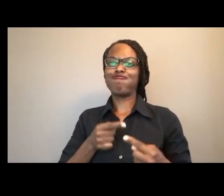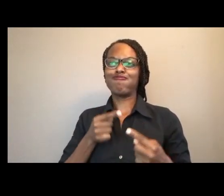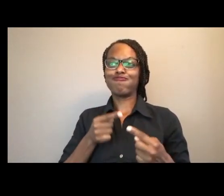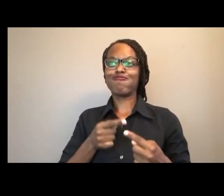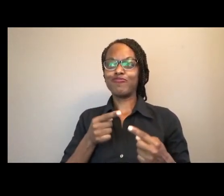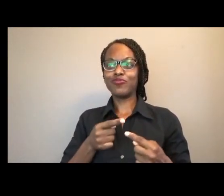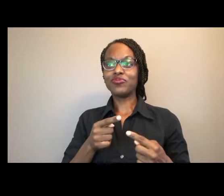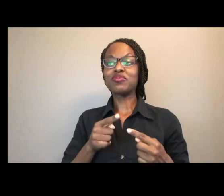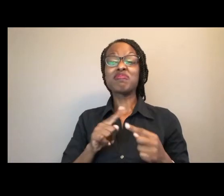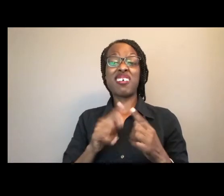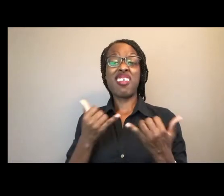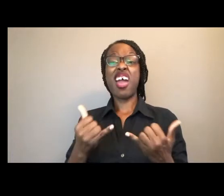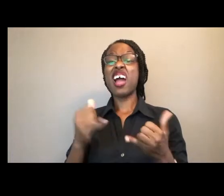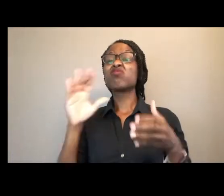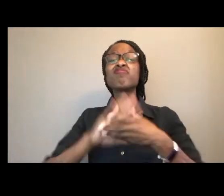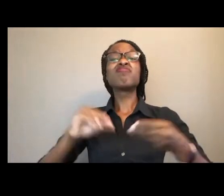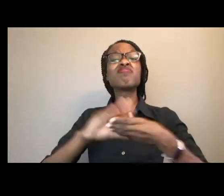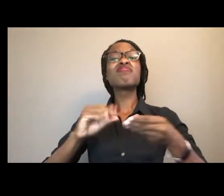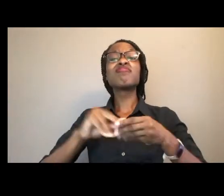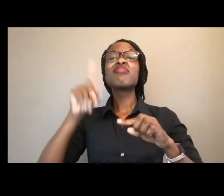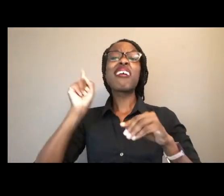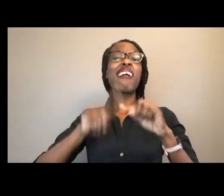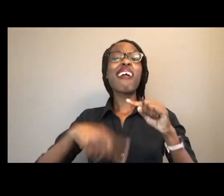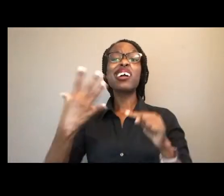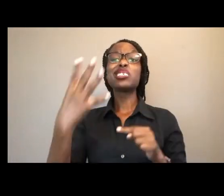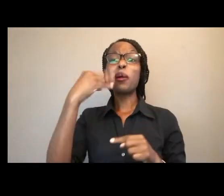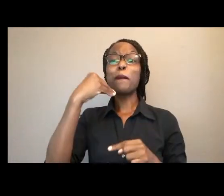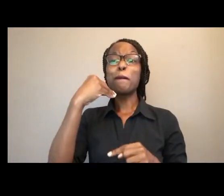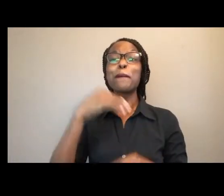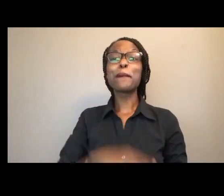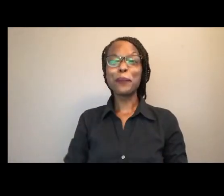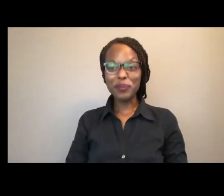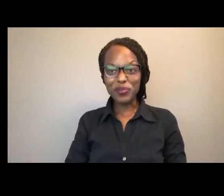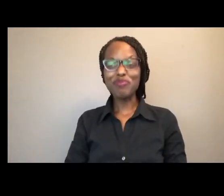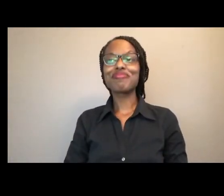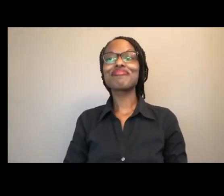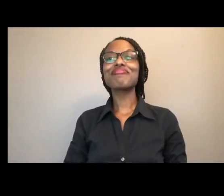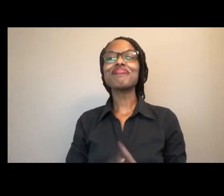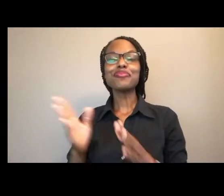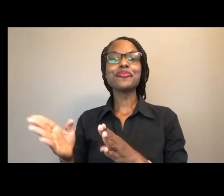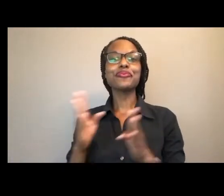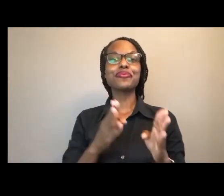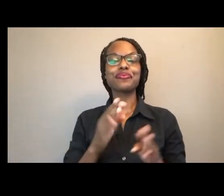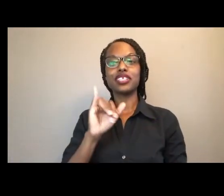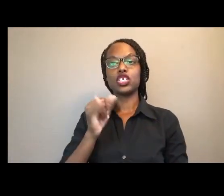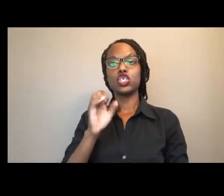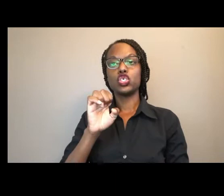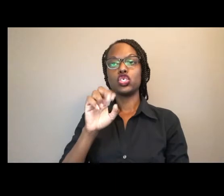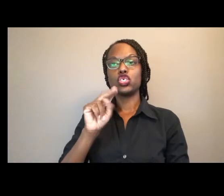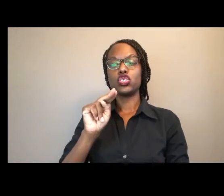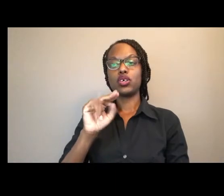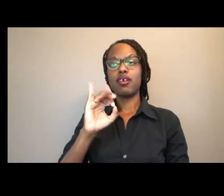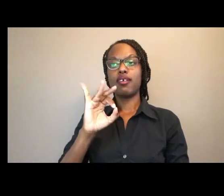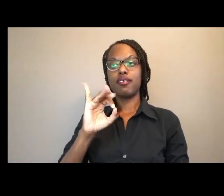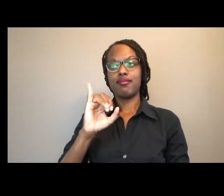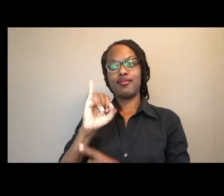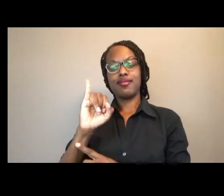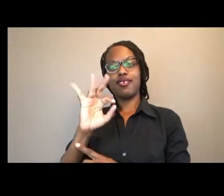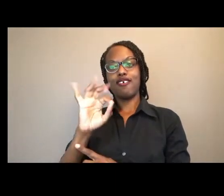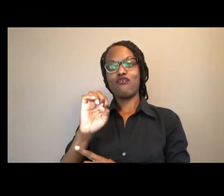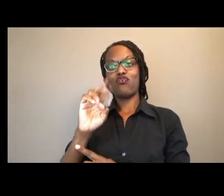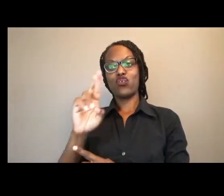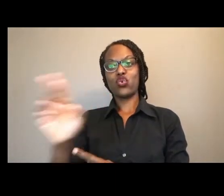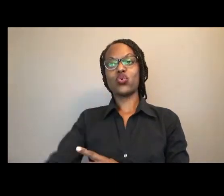disabled people rather than other communities, because disabled people really